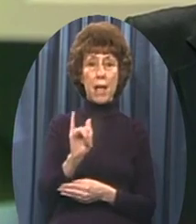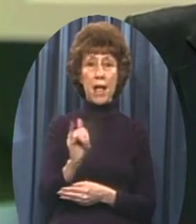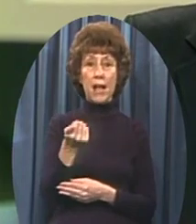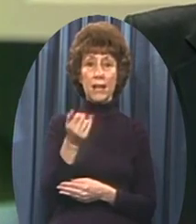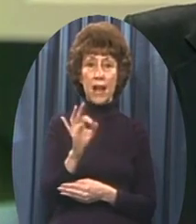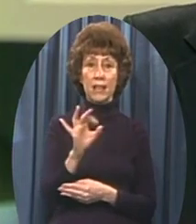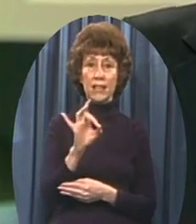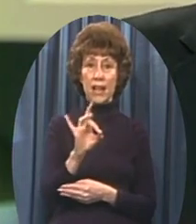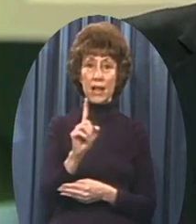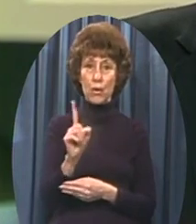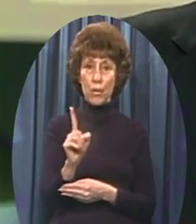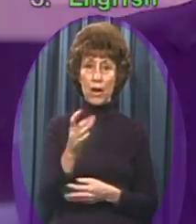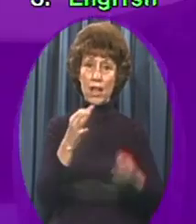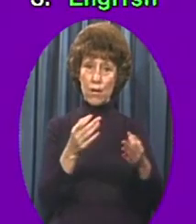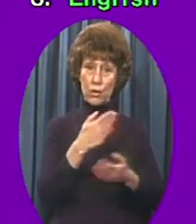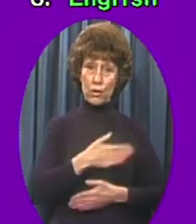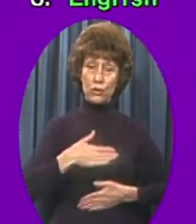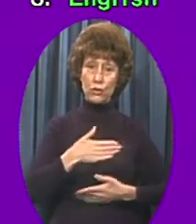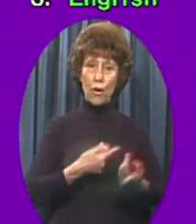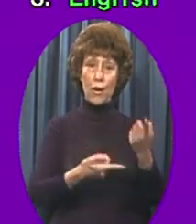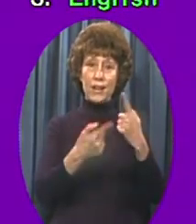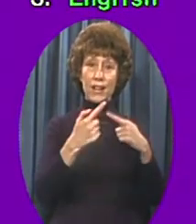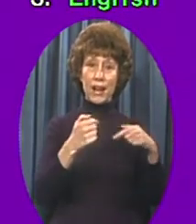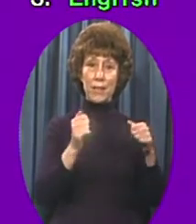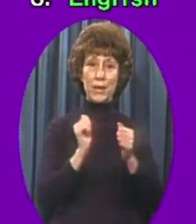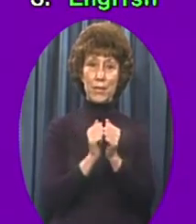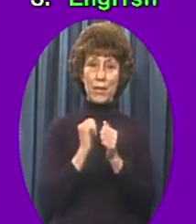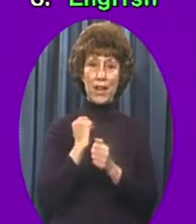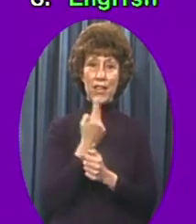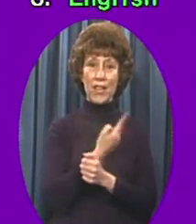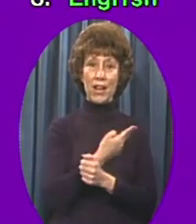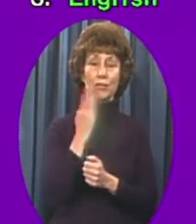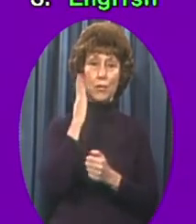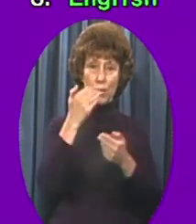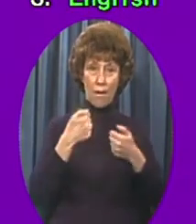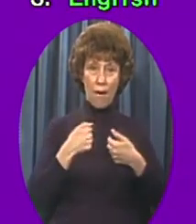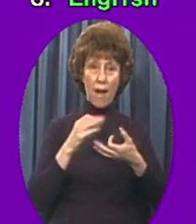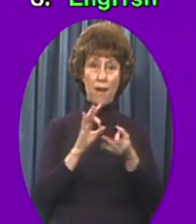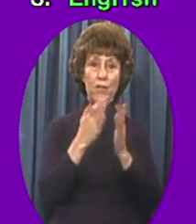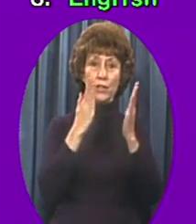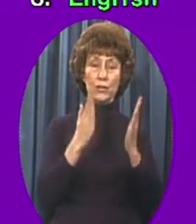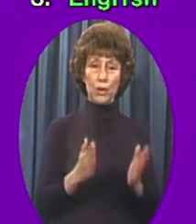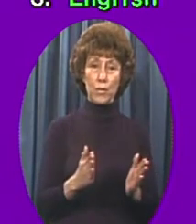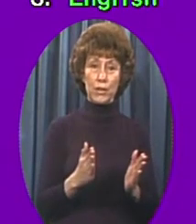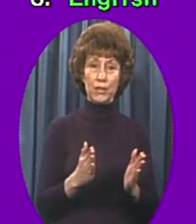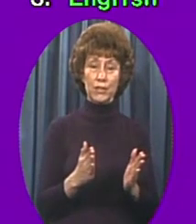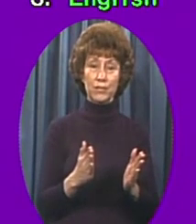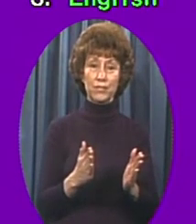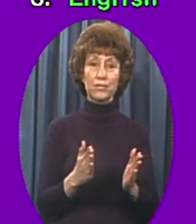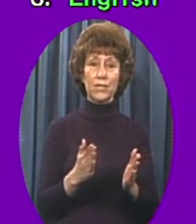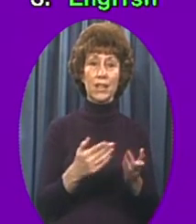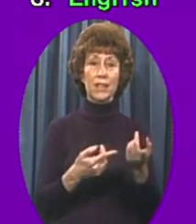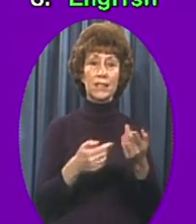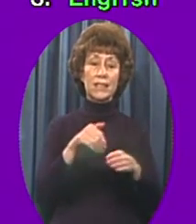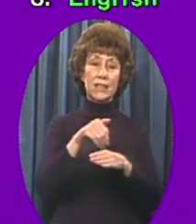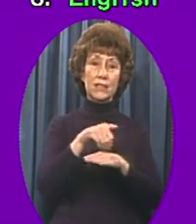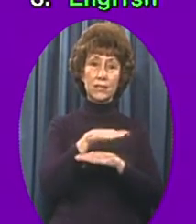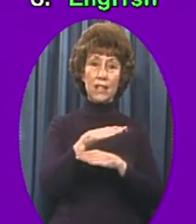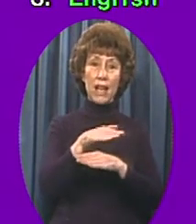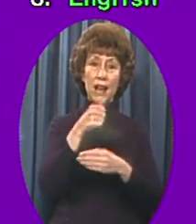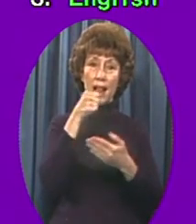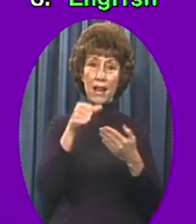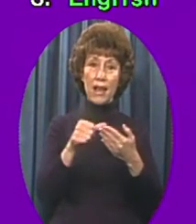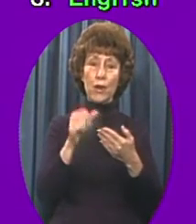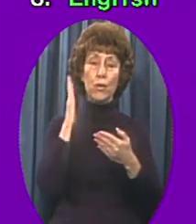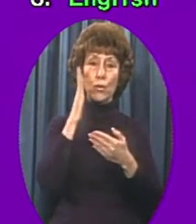College, in areas like business, education, English, speech, music, math, Bible and theology,